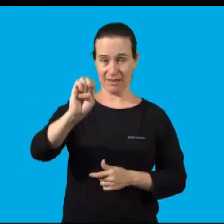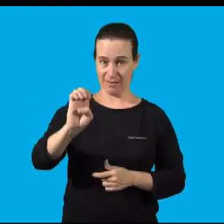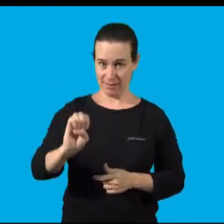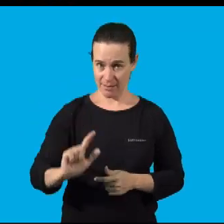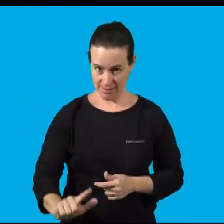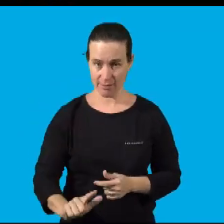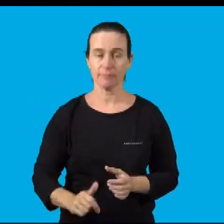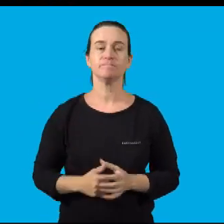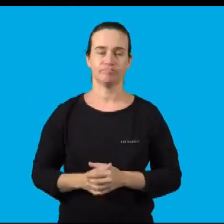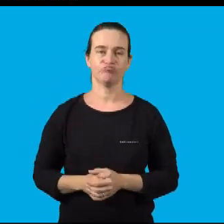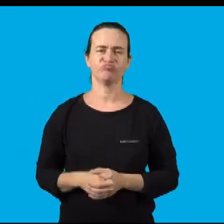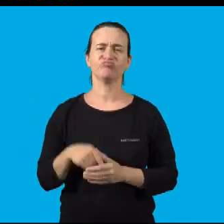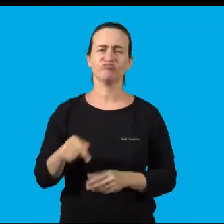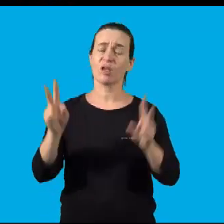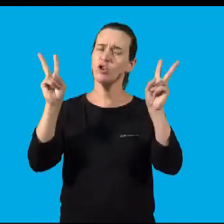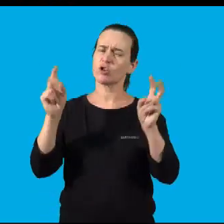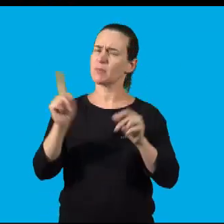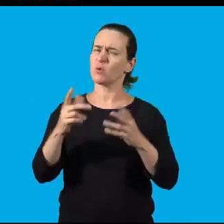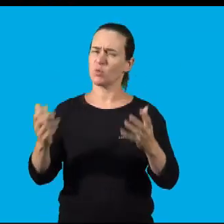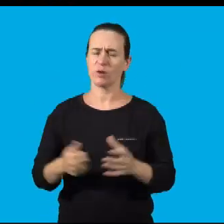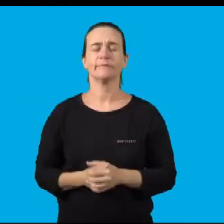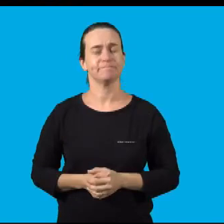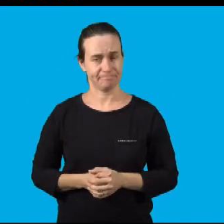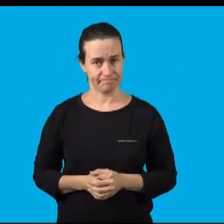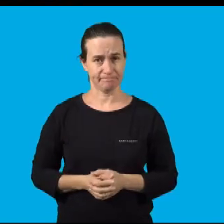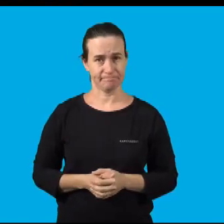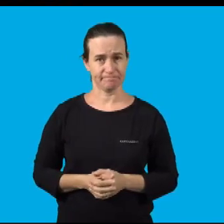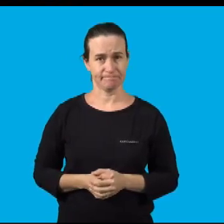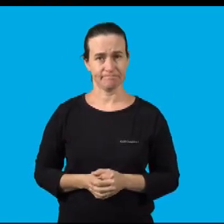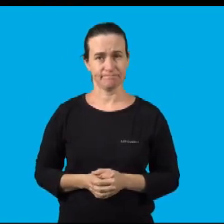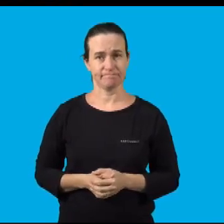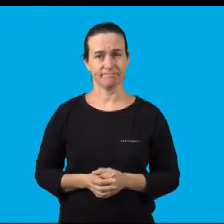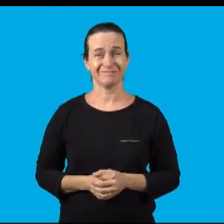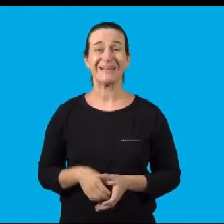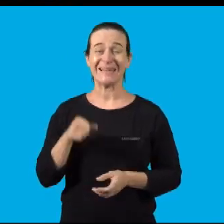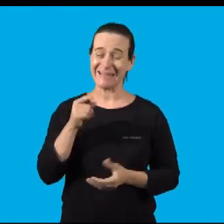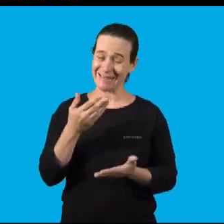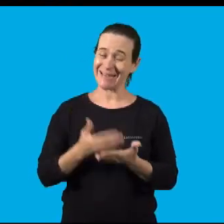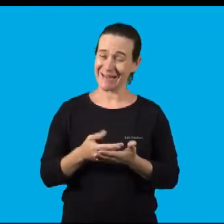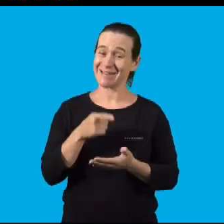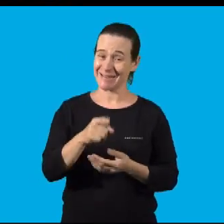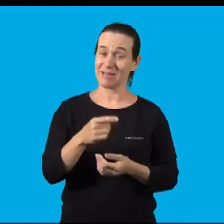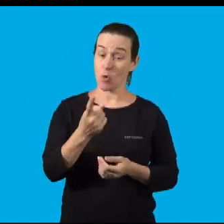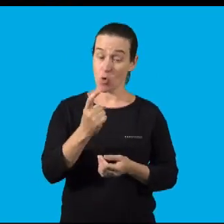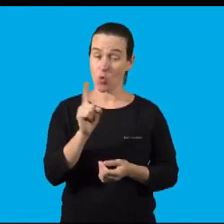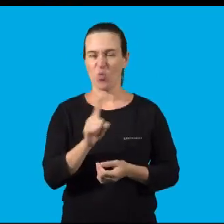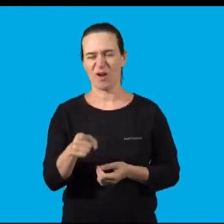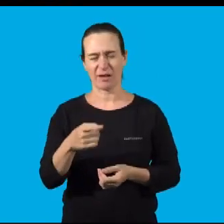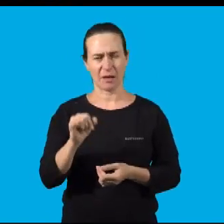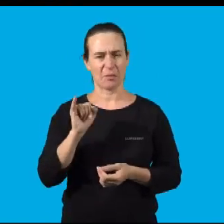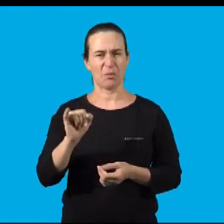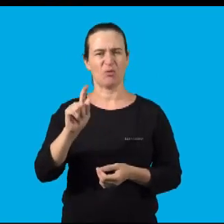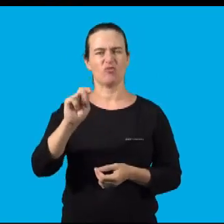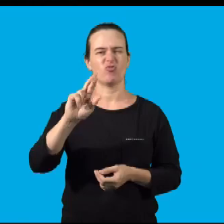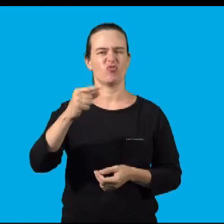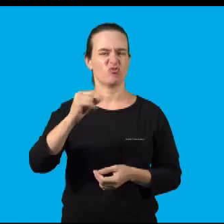Now, the topic. Once again, John Proctor can be defined as a tragic hero because his